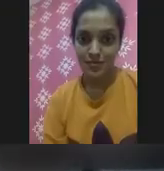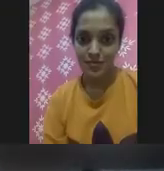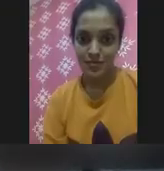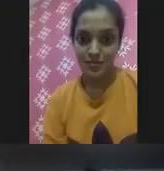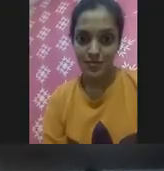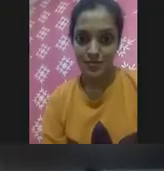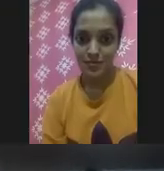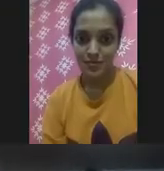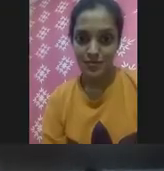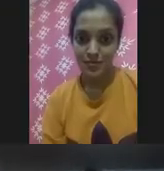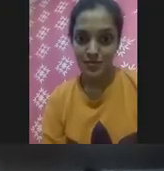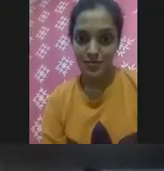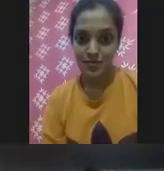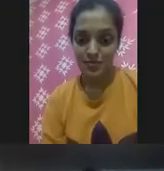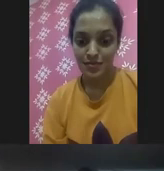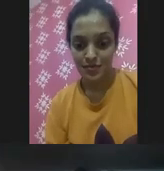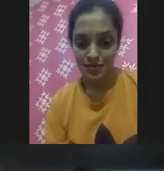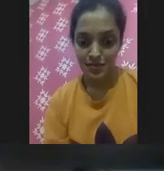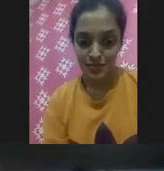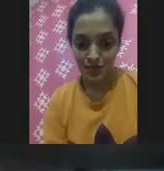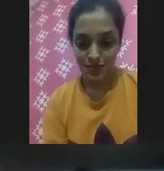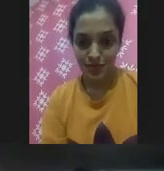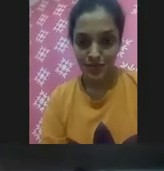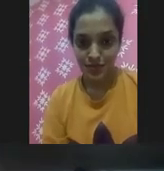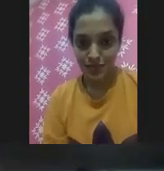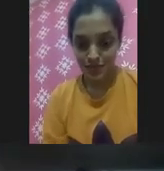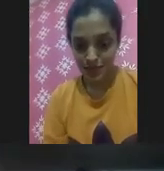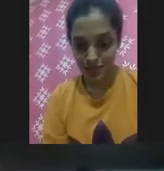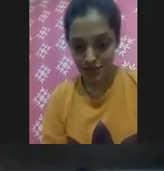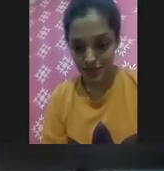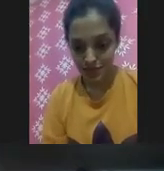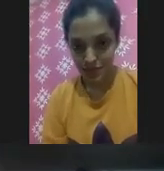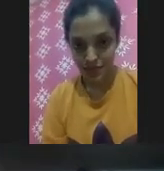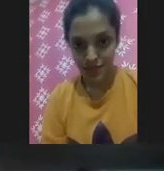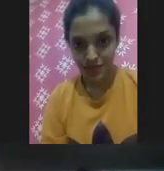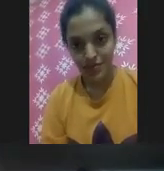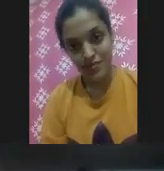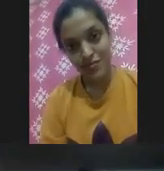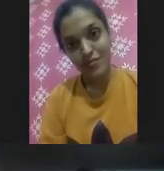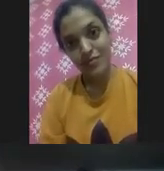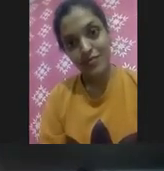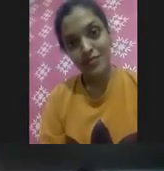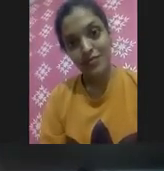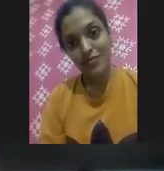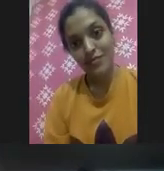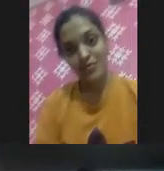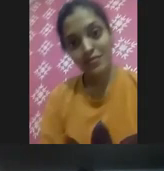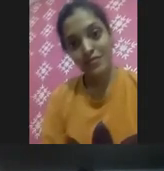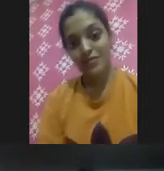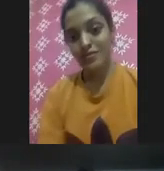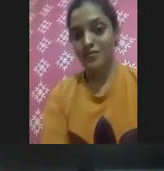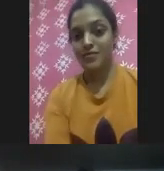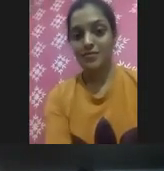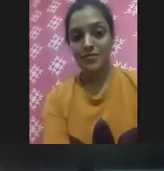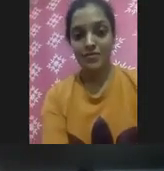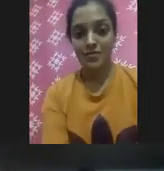the most interesting developments on the landscape, let's say. Yes, the law was introduced last